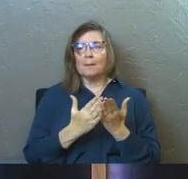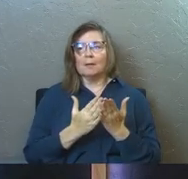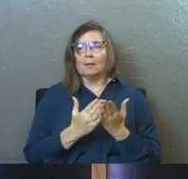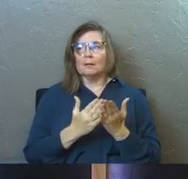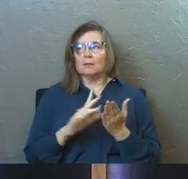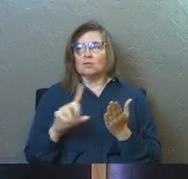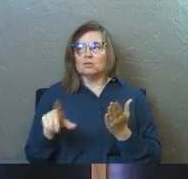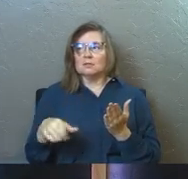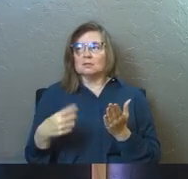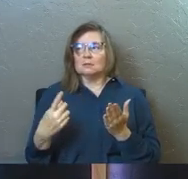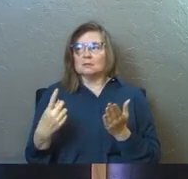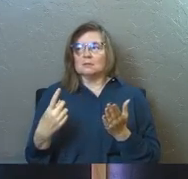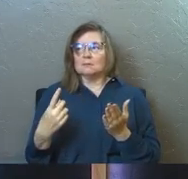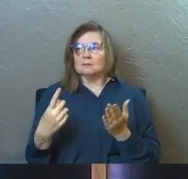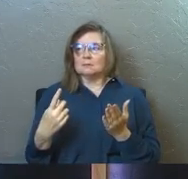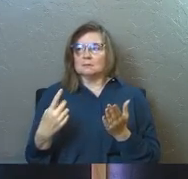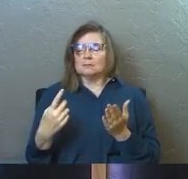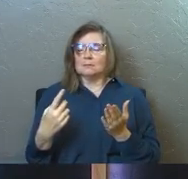just